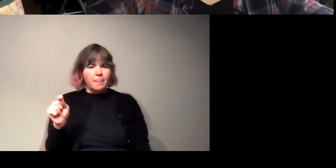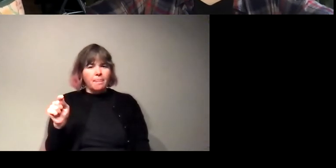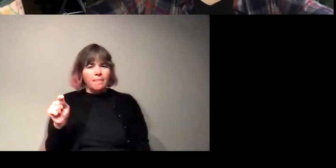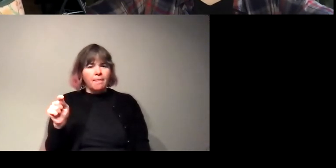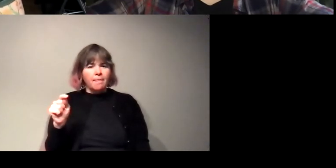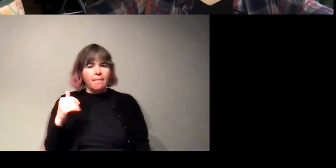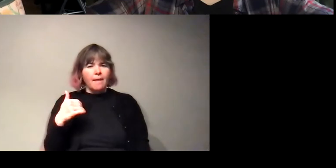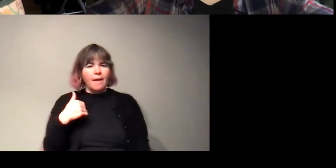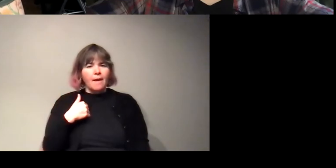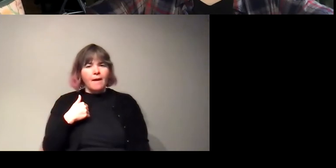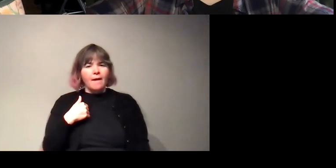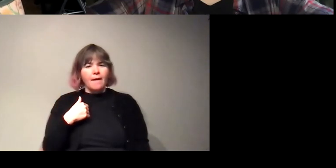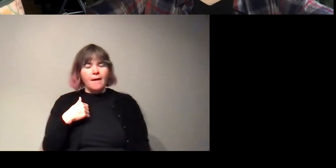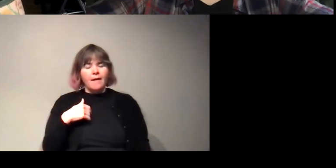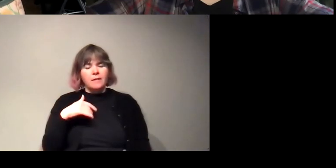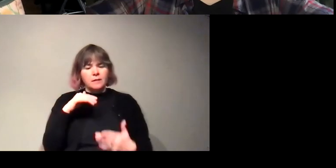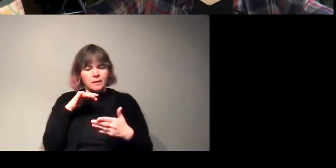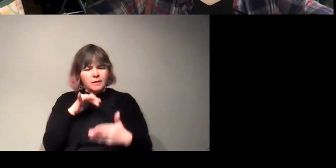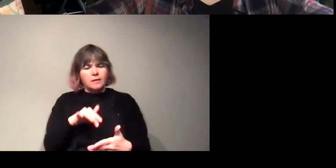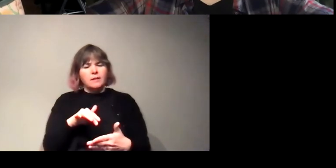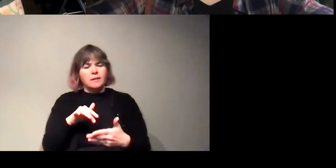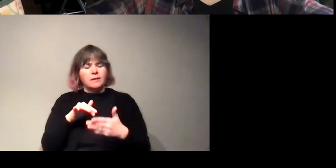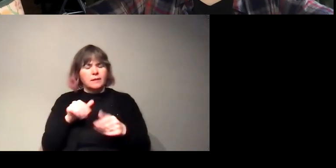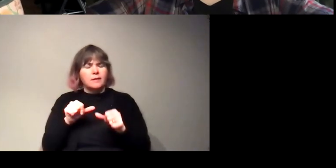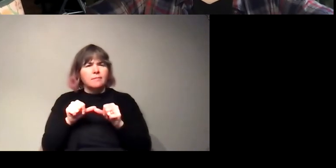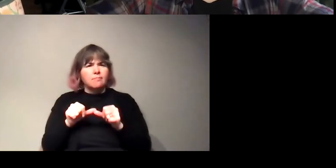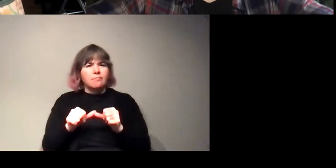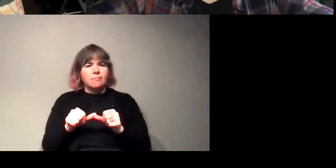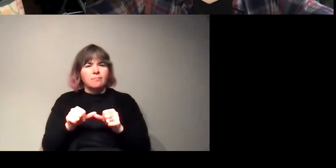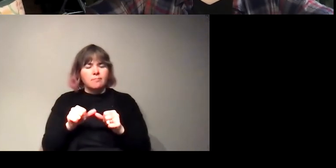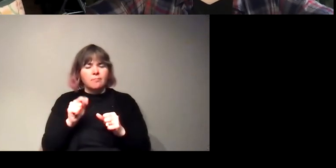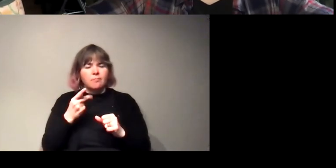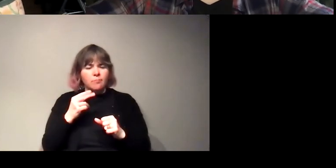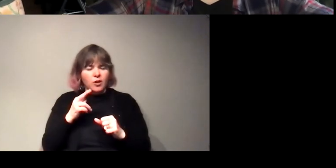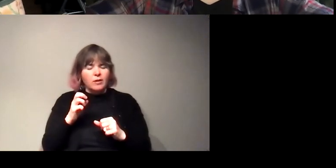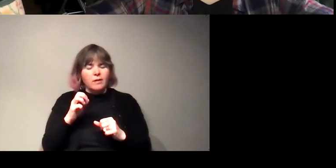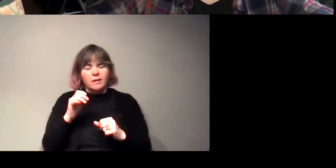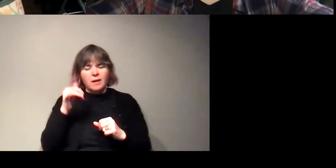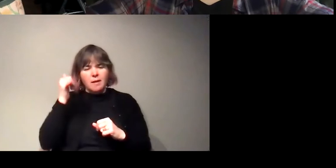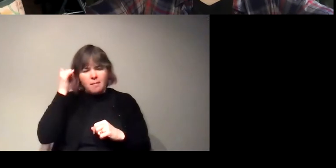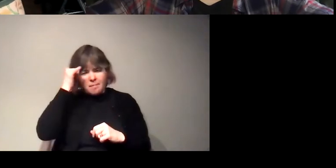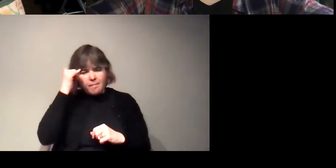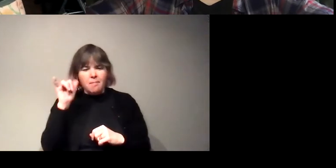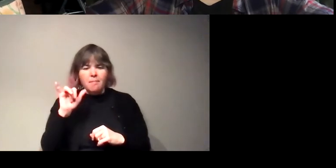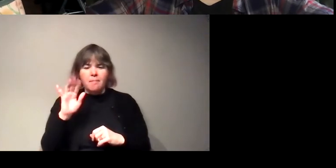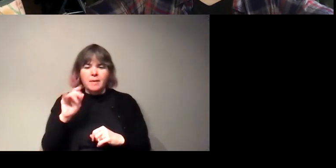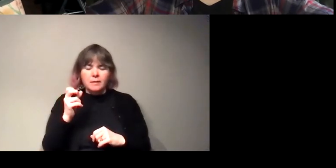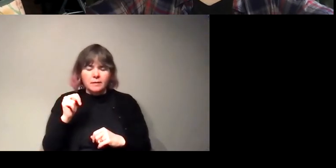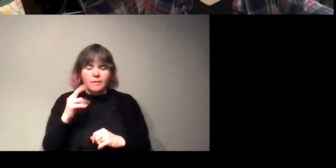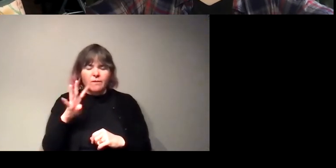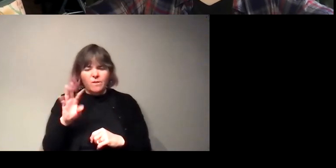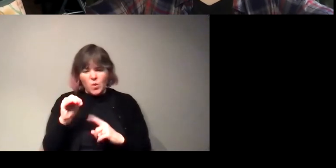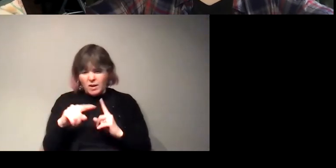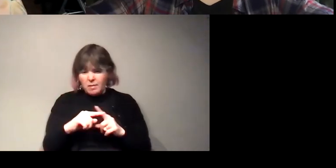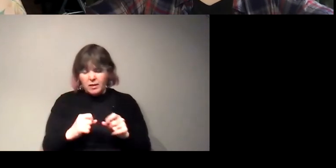been uninterrupted studying prairie and bison for 40 plus years. And so